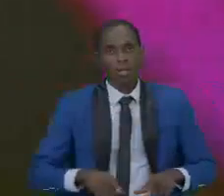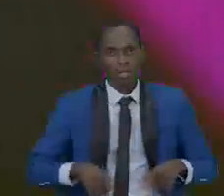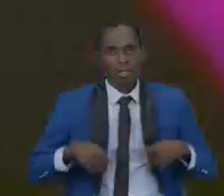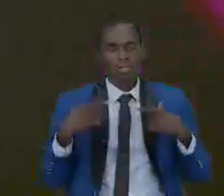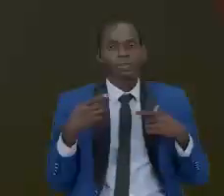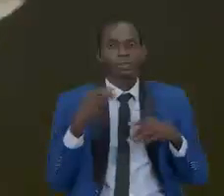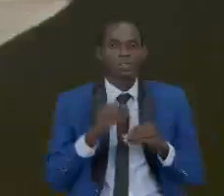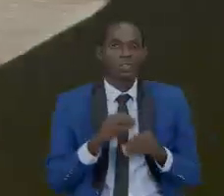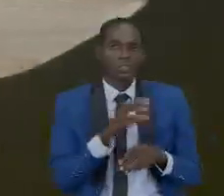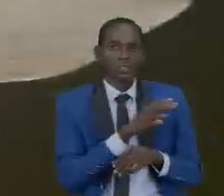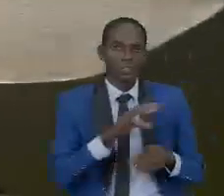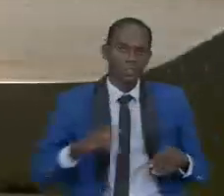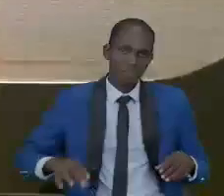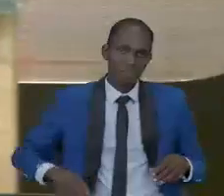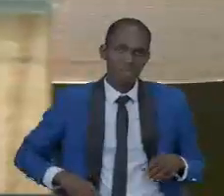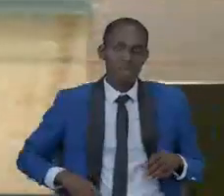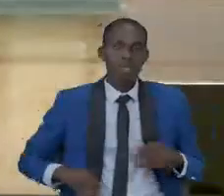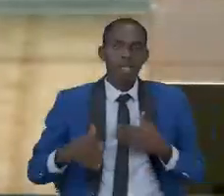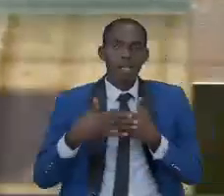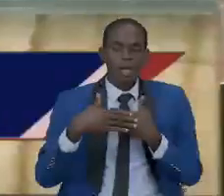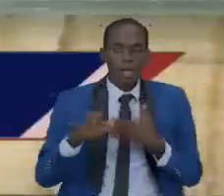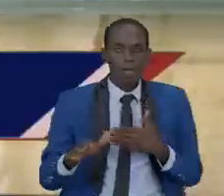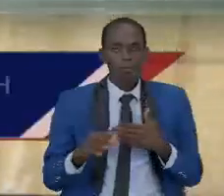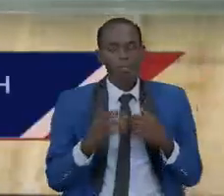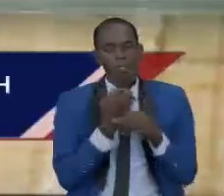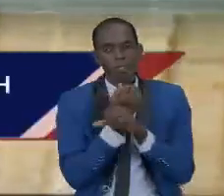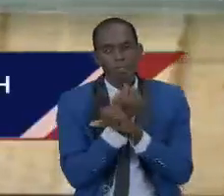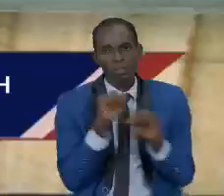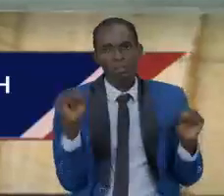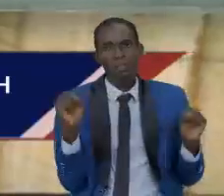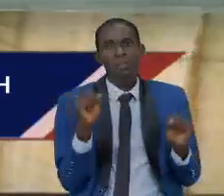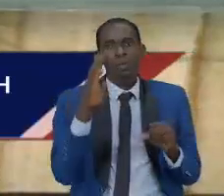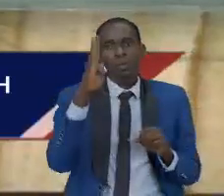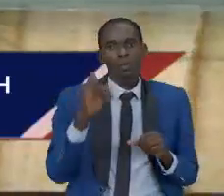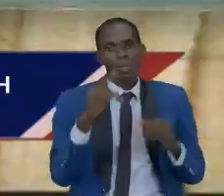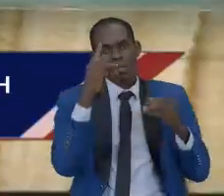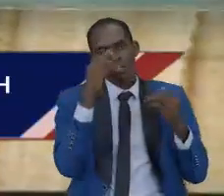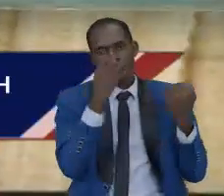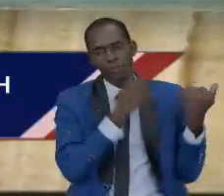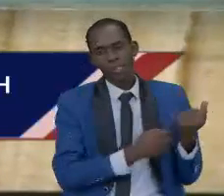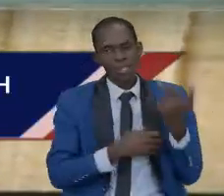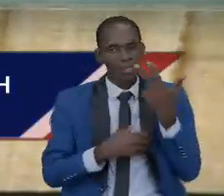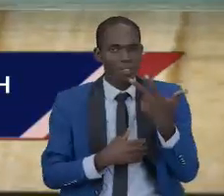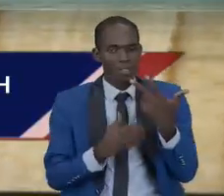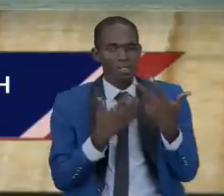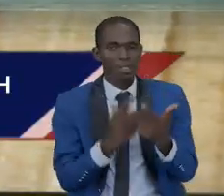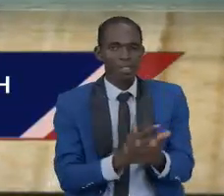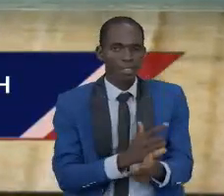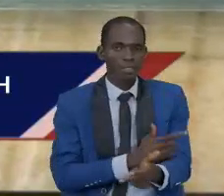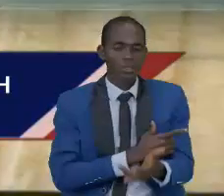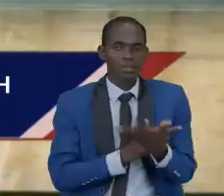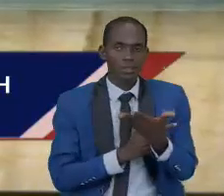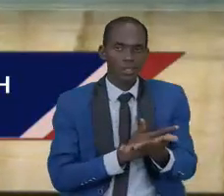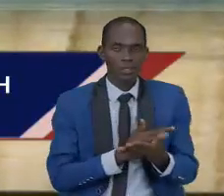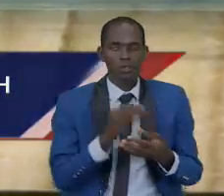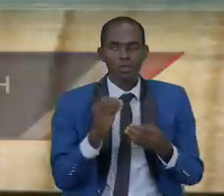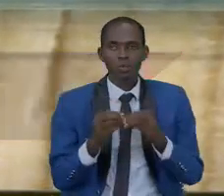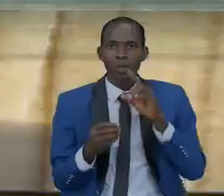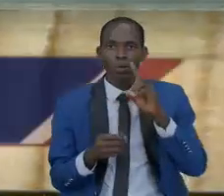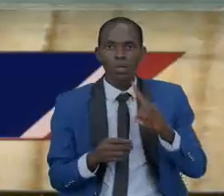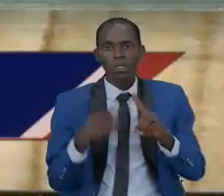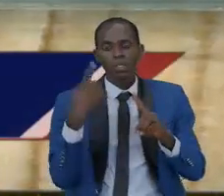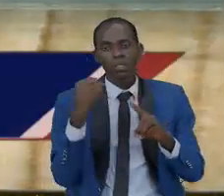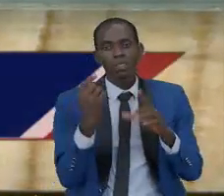in Christ after justification by faith 36 number one the